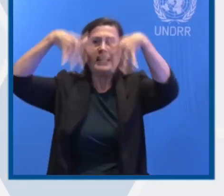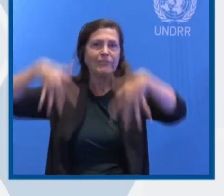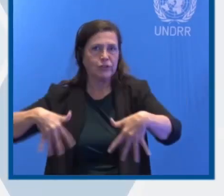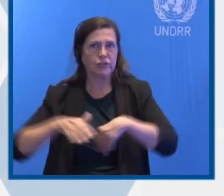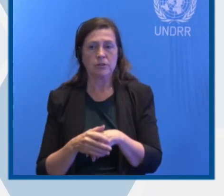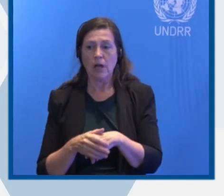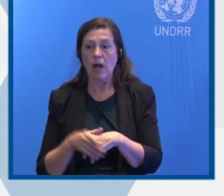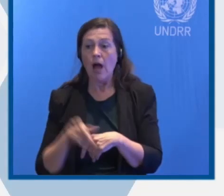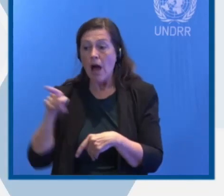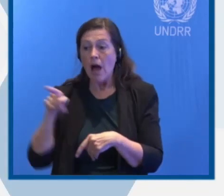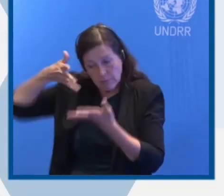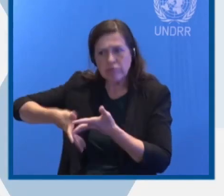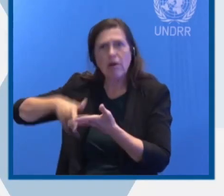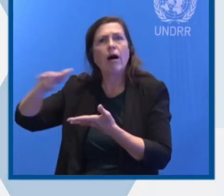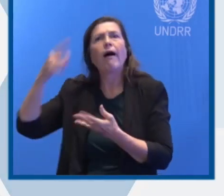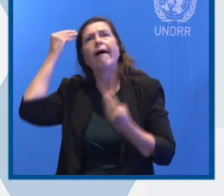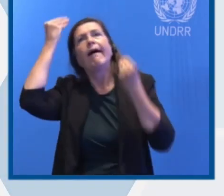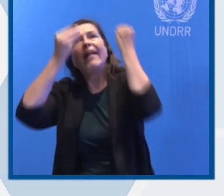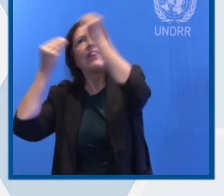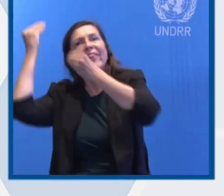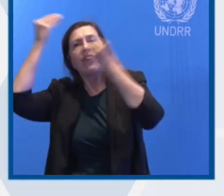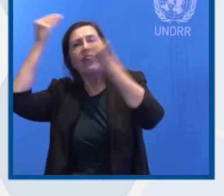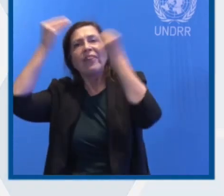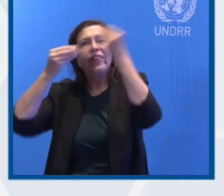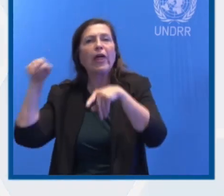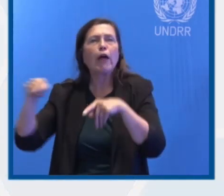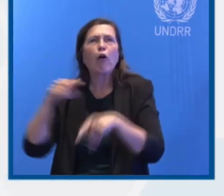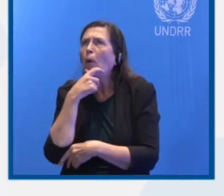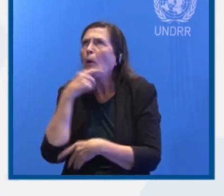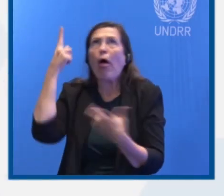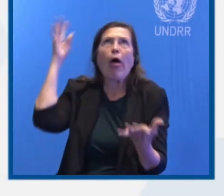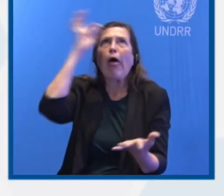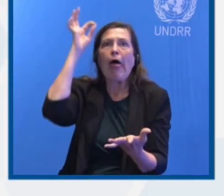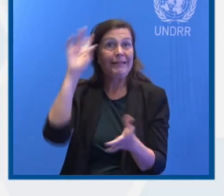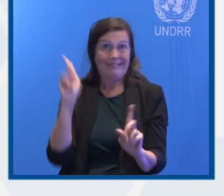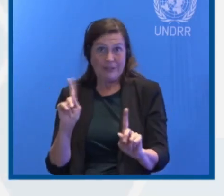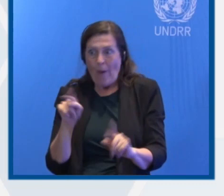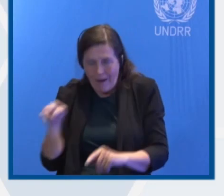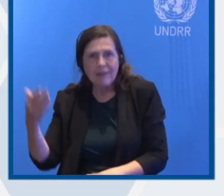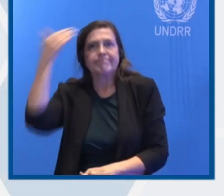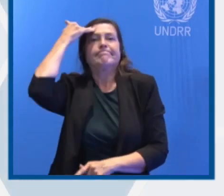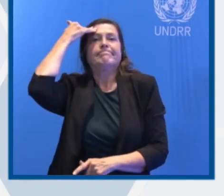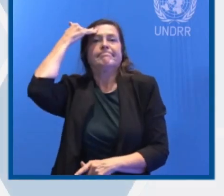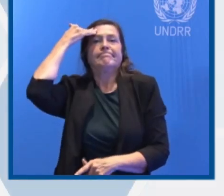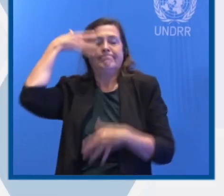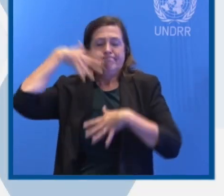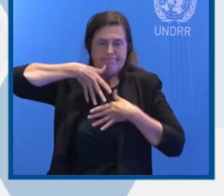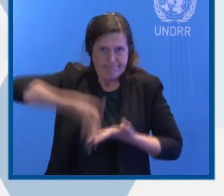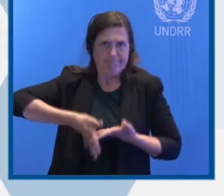way of thinking. So this is why I wanted to stress the element of youth. And finally, I'll